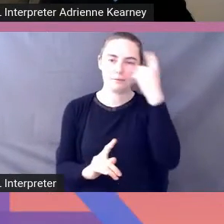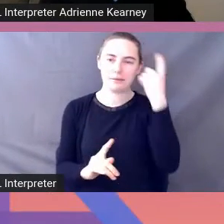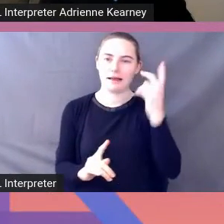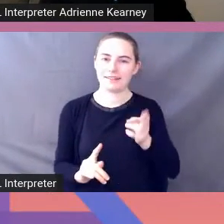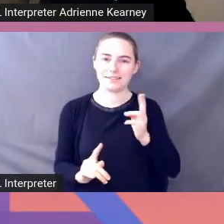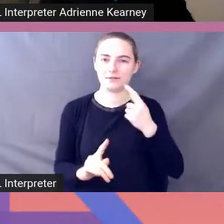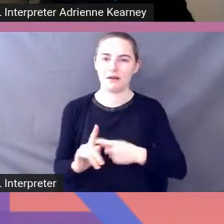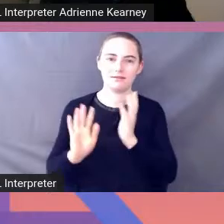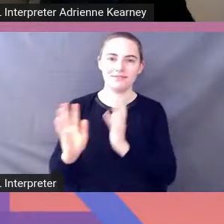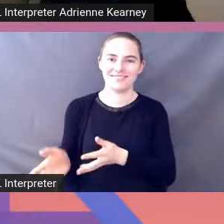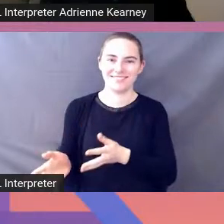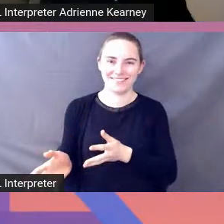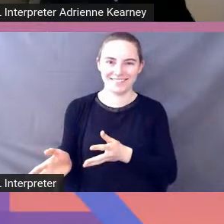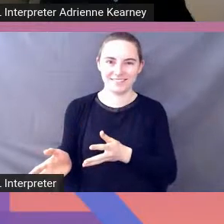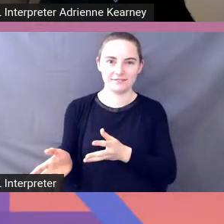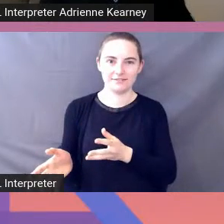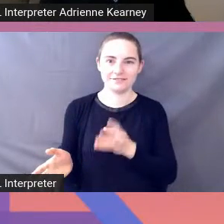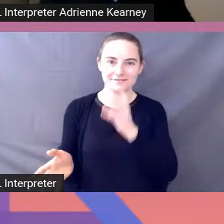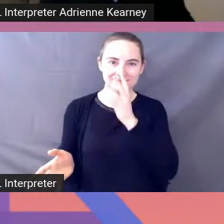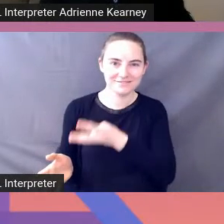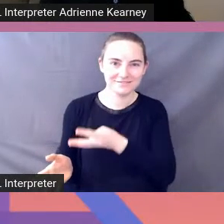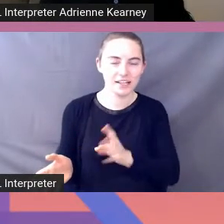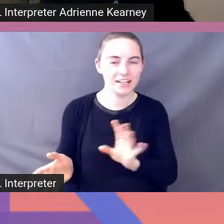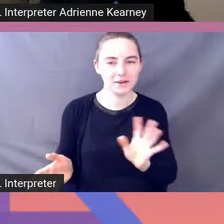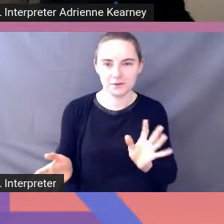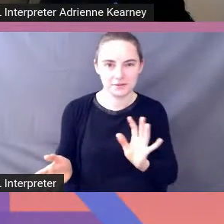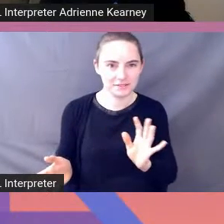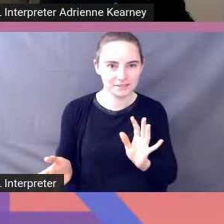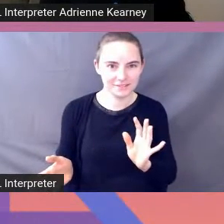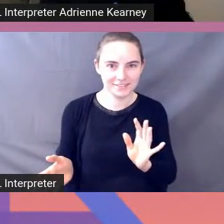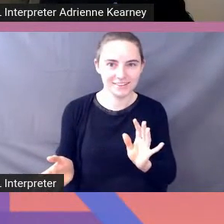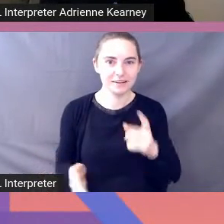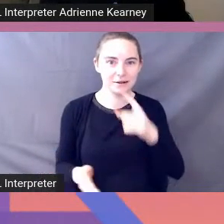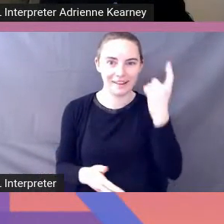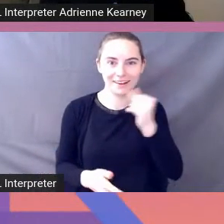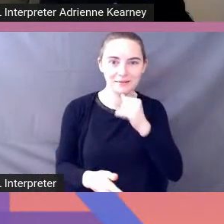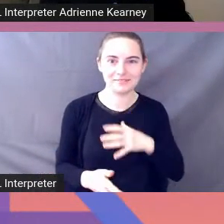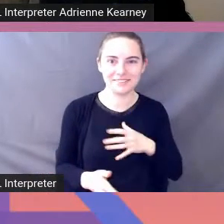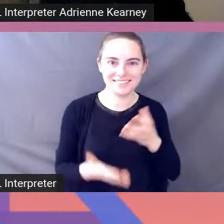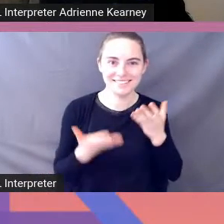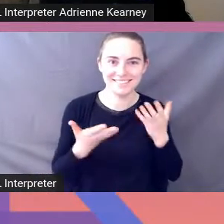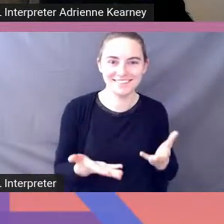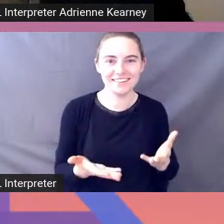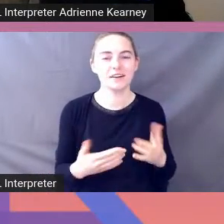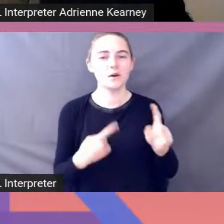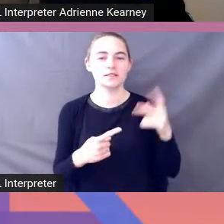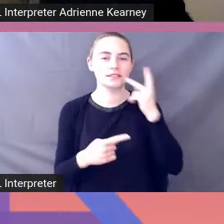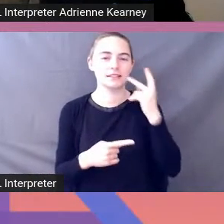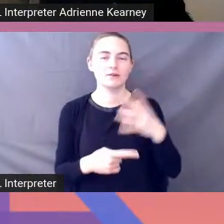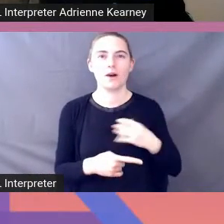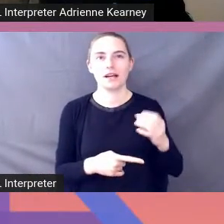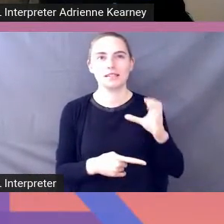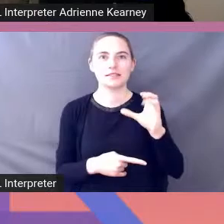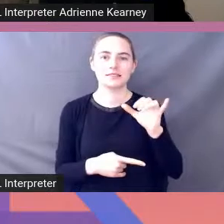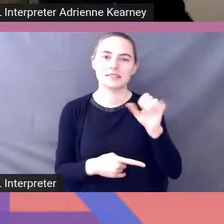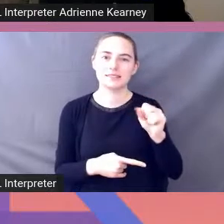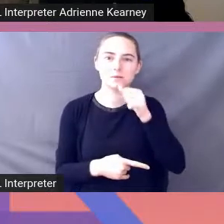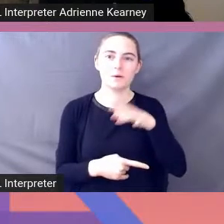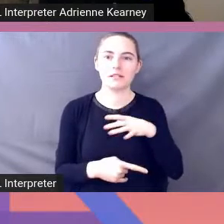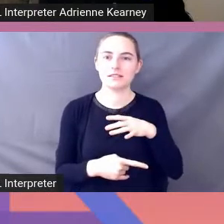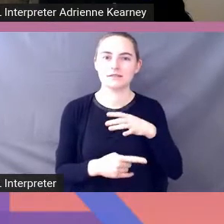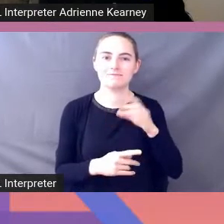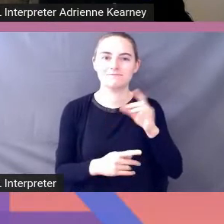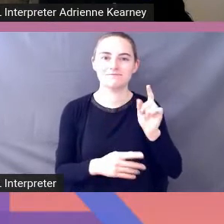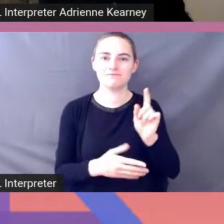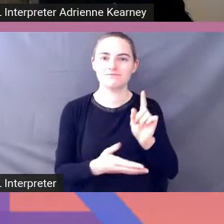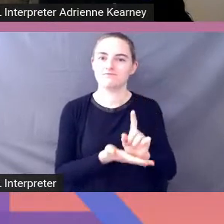sure that whenever you see like, you know, a white cisgendered straight woman being lifted up for, you know, whatever historical thing she might have done, you can